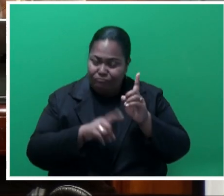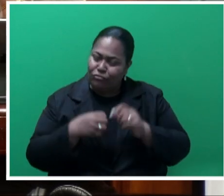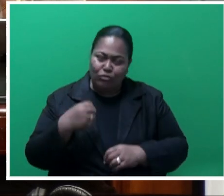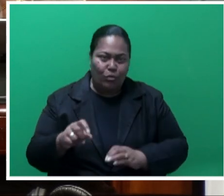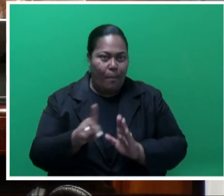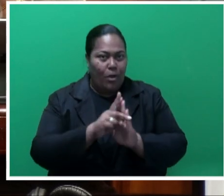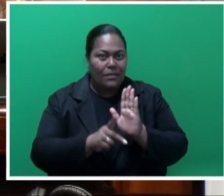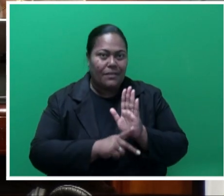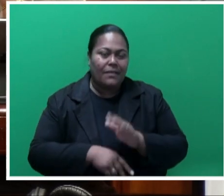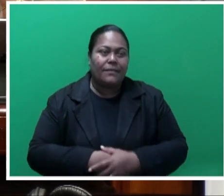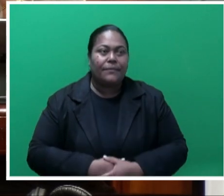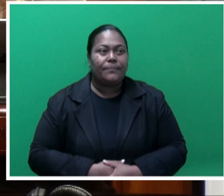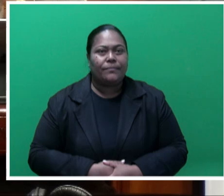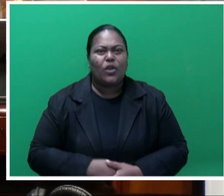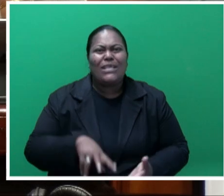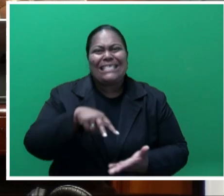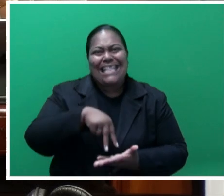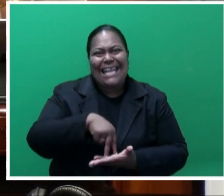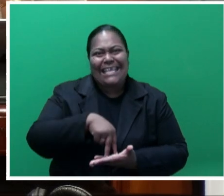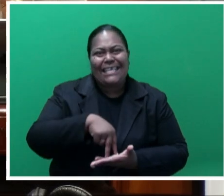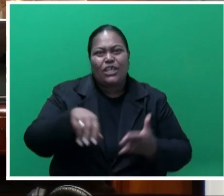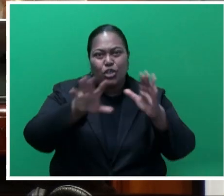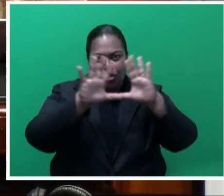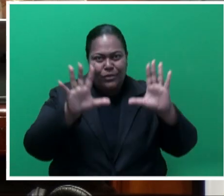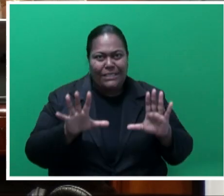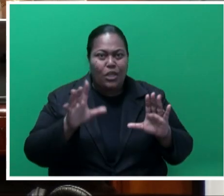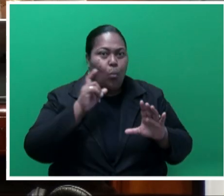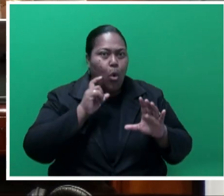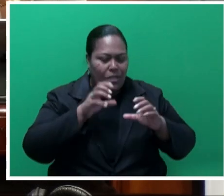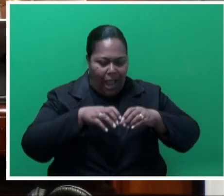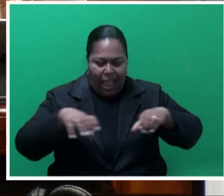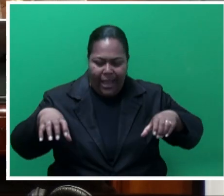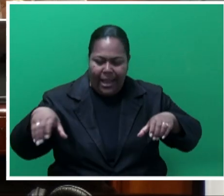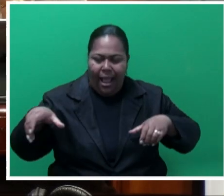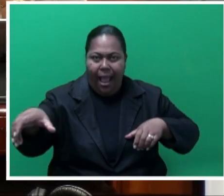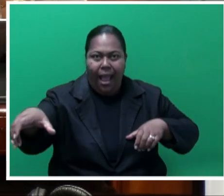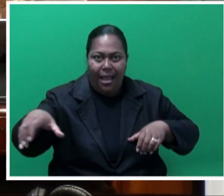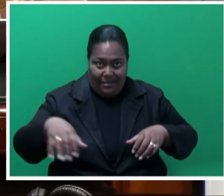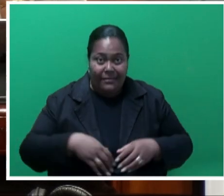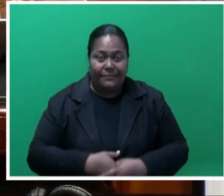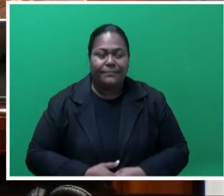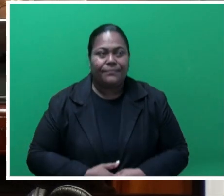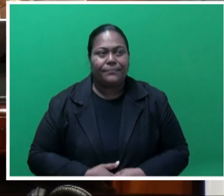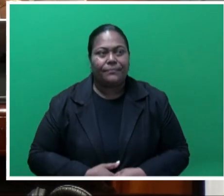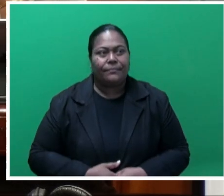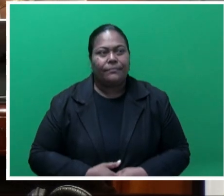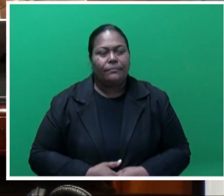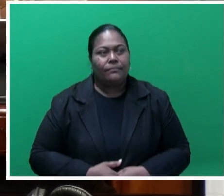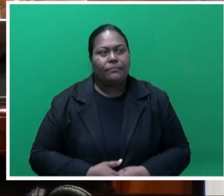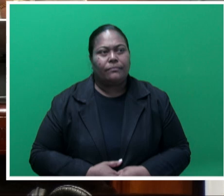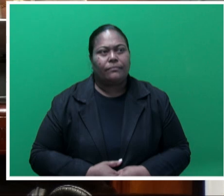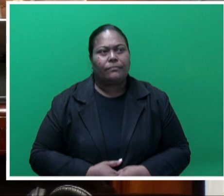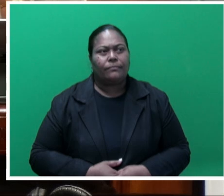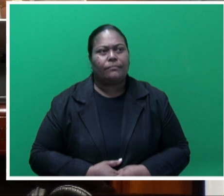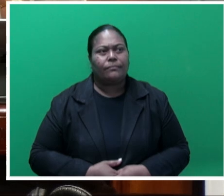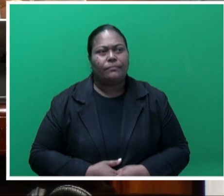on standing trees on catchment areas, and as usual, as one would expect, that payments can